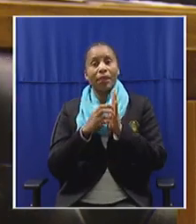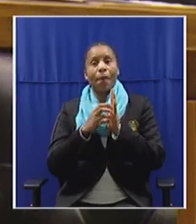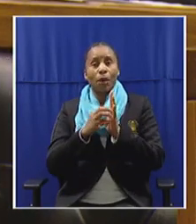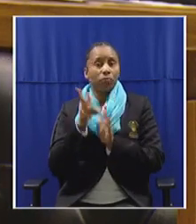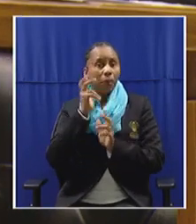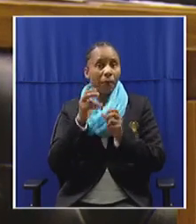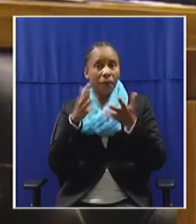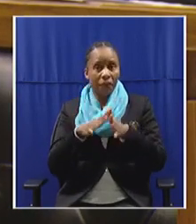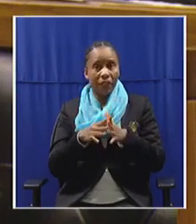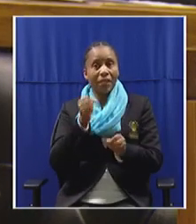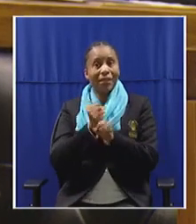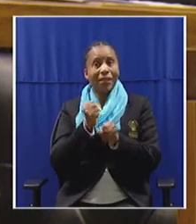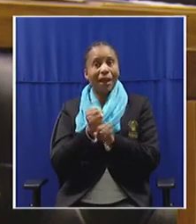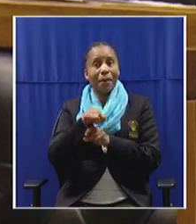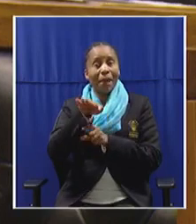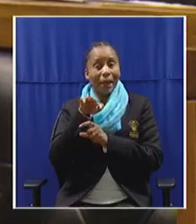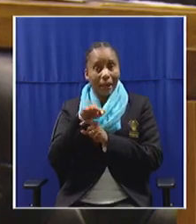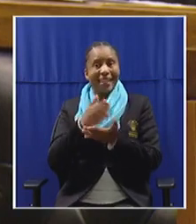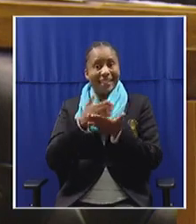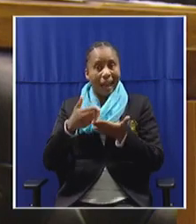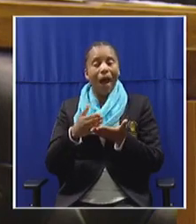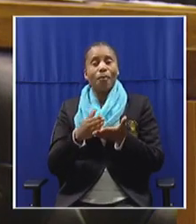Standard Bank is closing some of their outlets.